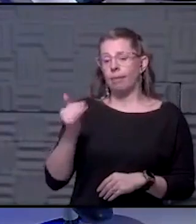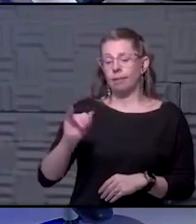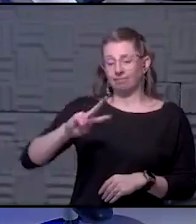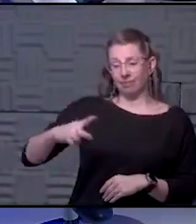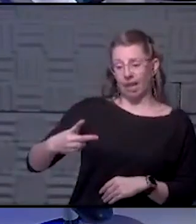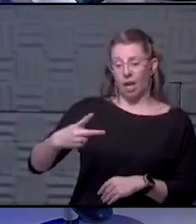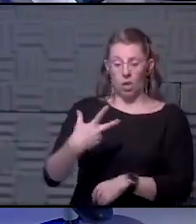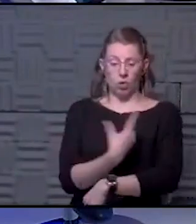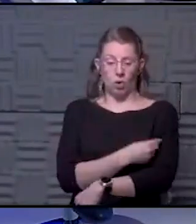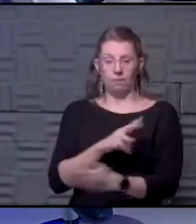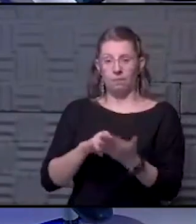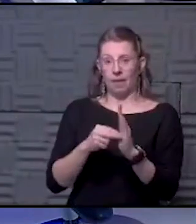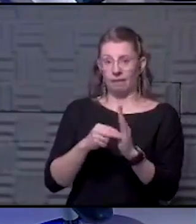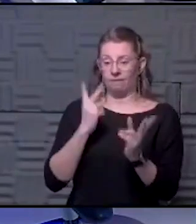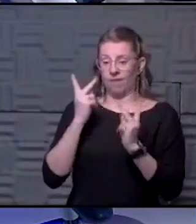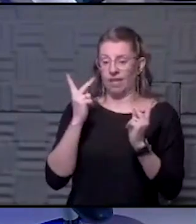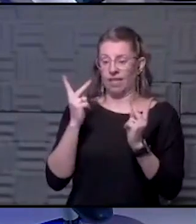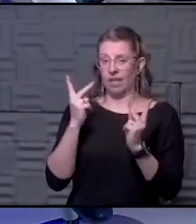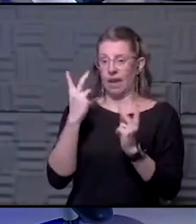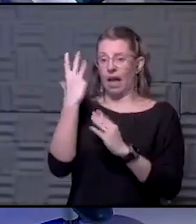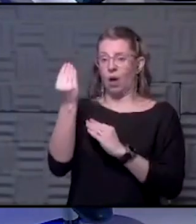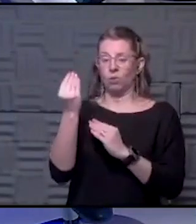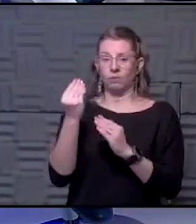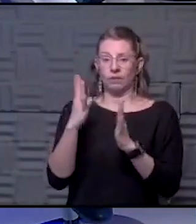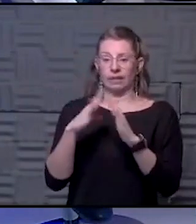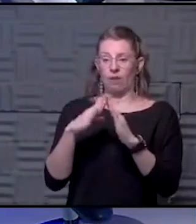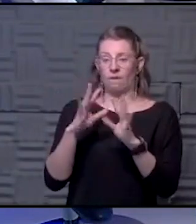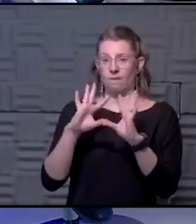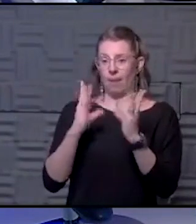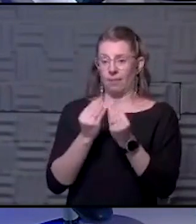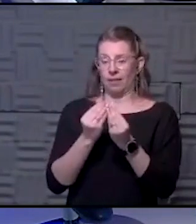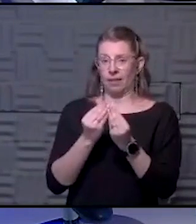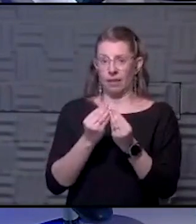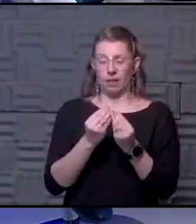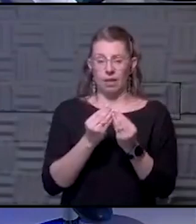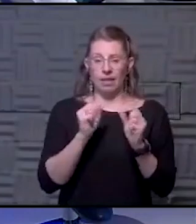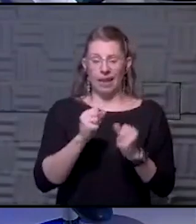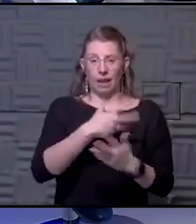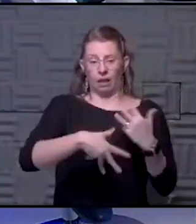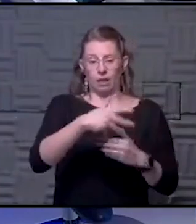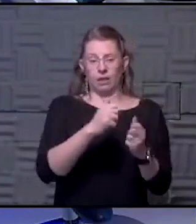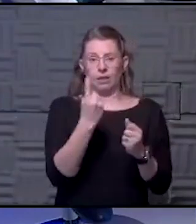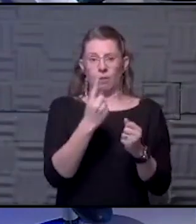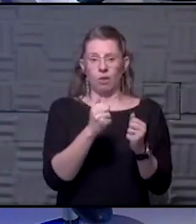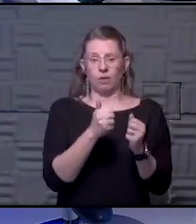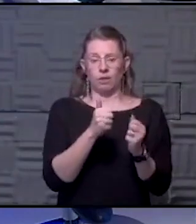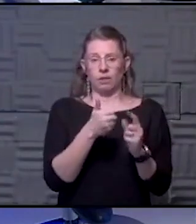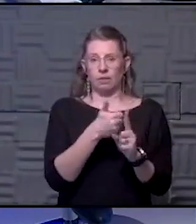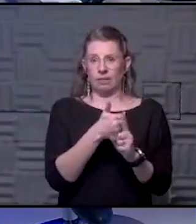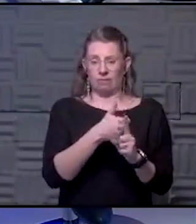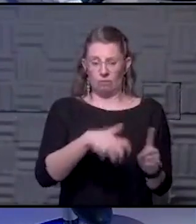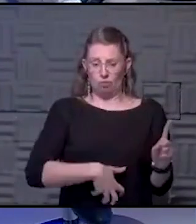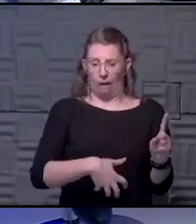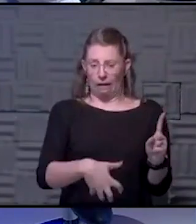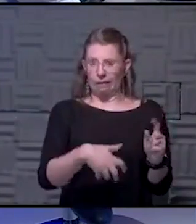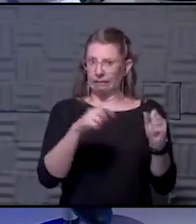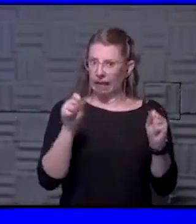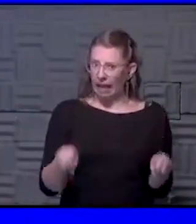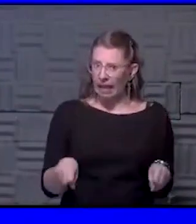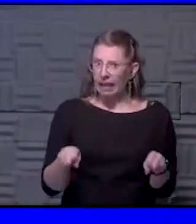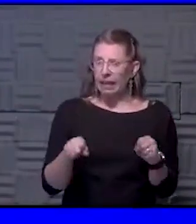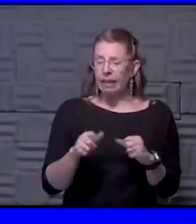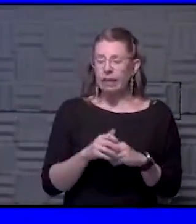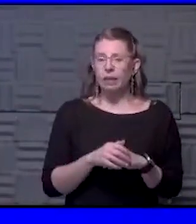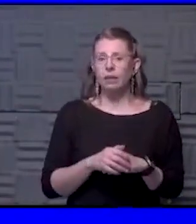me to visit out-of-town family? Can I fly safely? And can I be around someone who's pregnant? Oh, there you go. A couple of big questions here, Nate. What do you think?